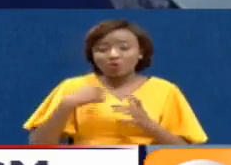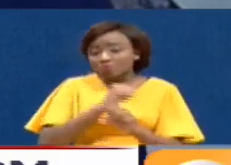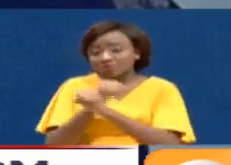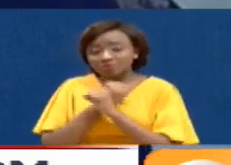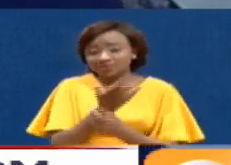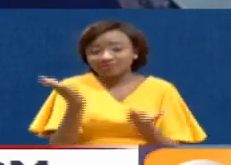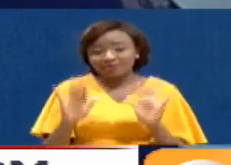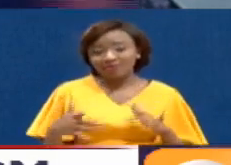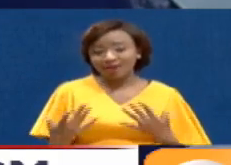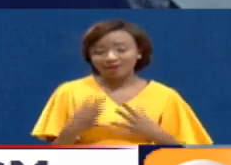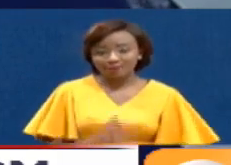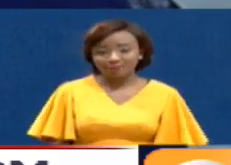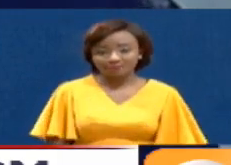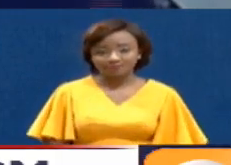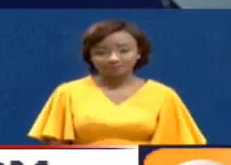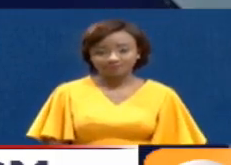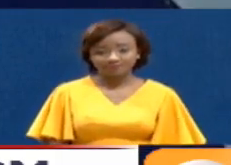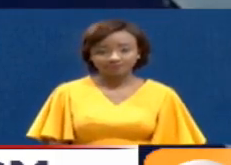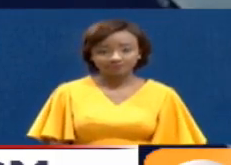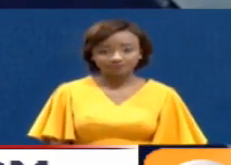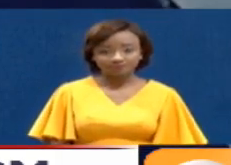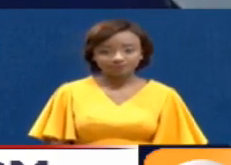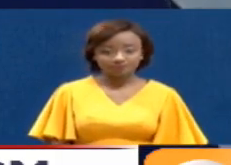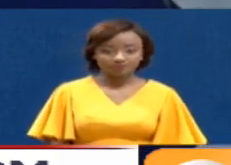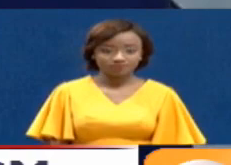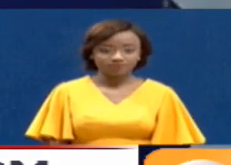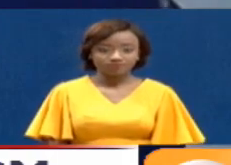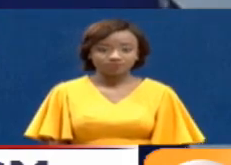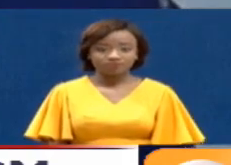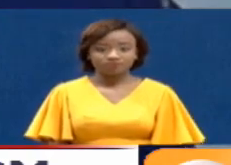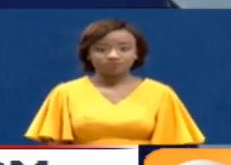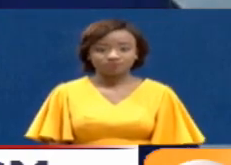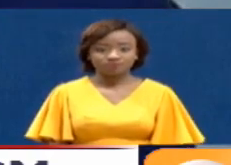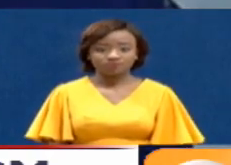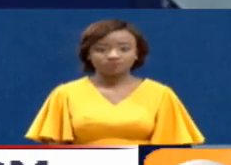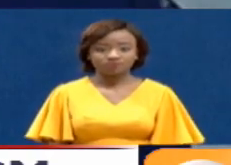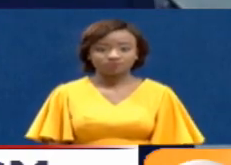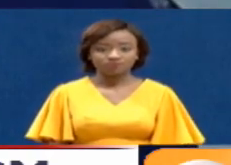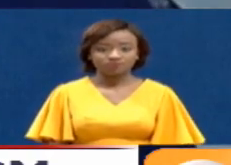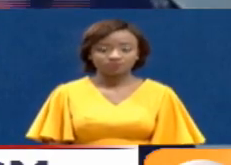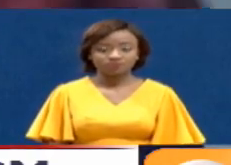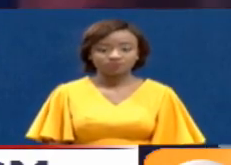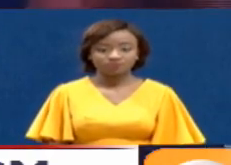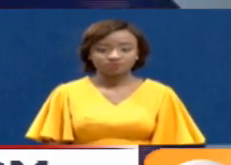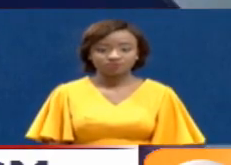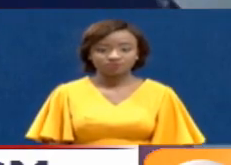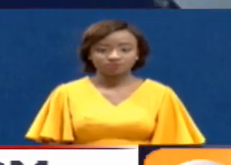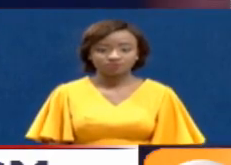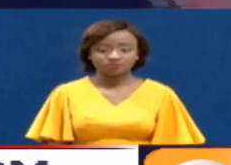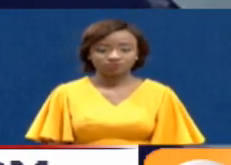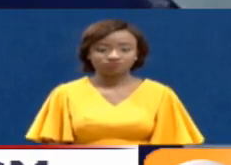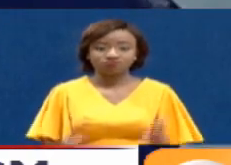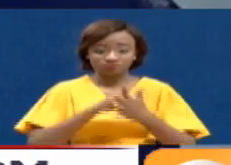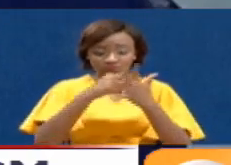recklessness from having efforts to distance ourselves? I think these are lessons others have learned. And lessons, when